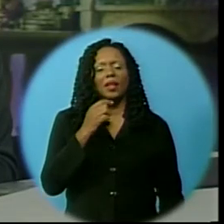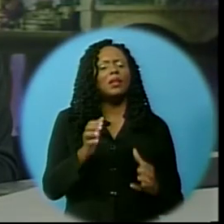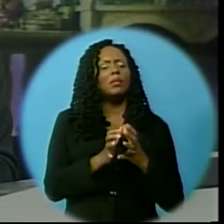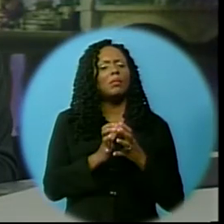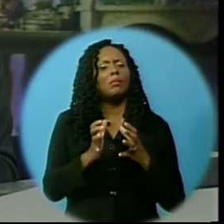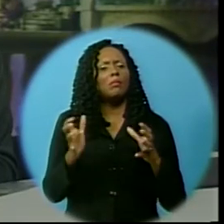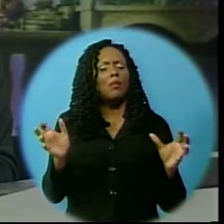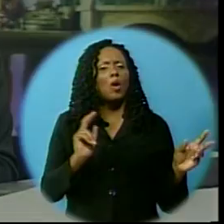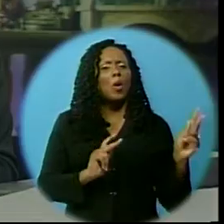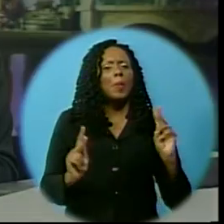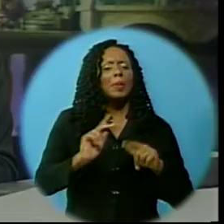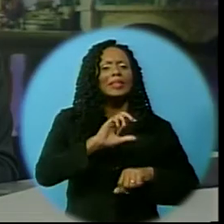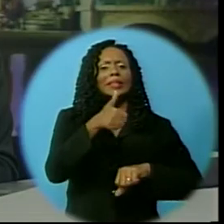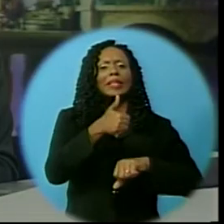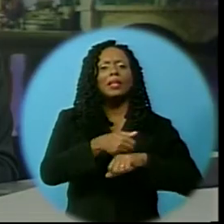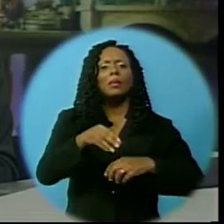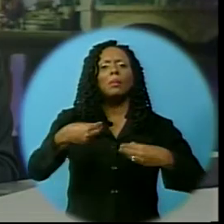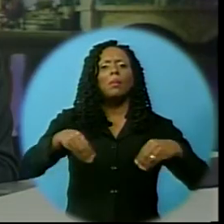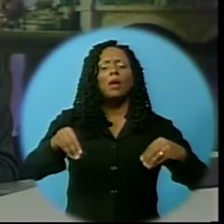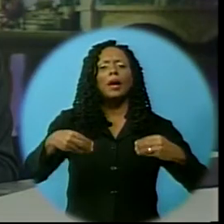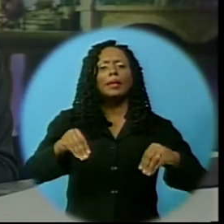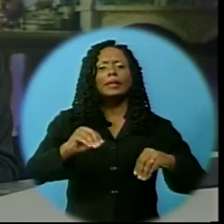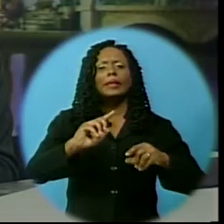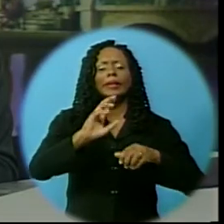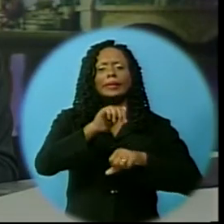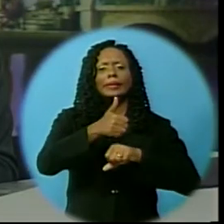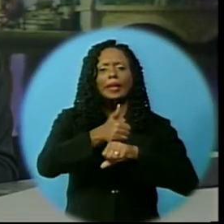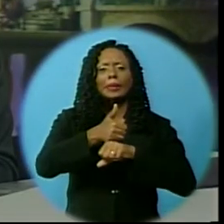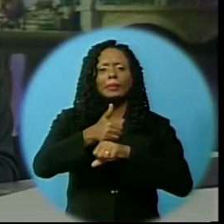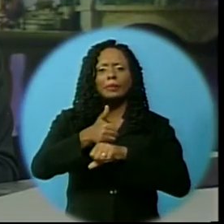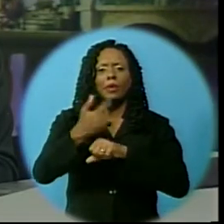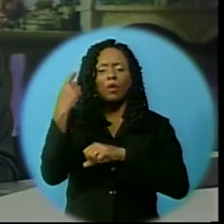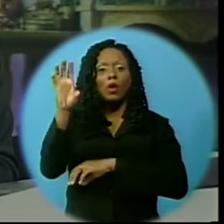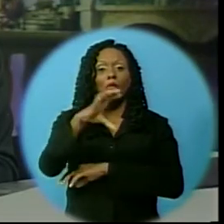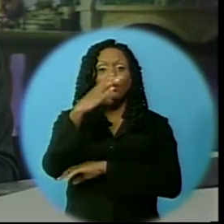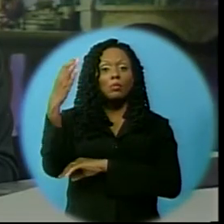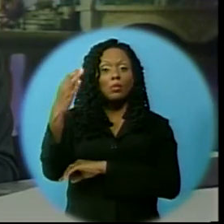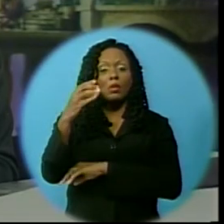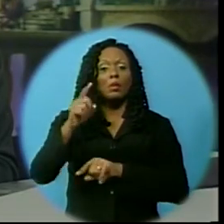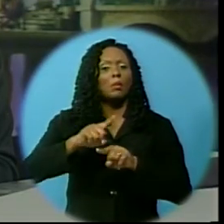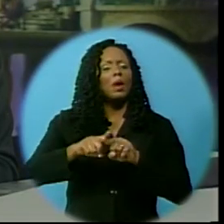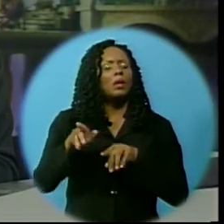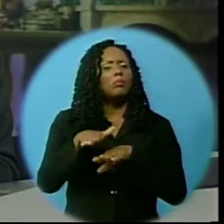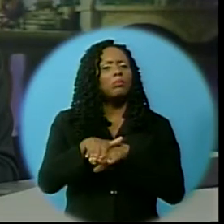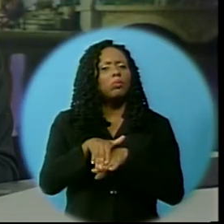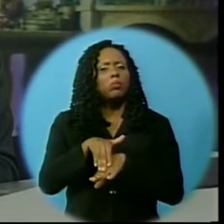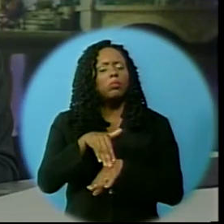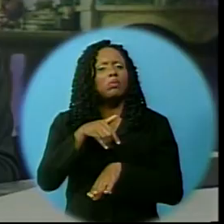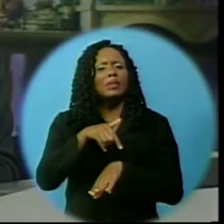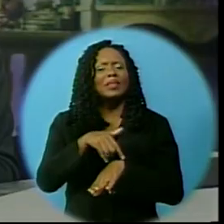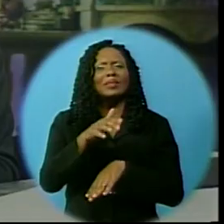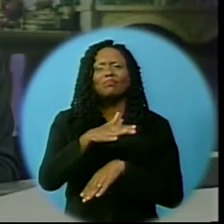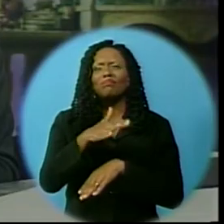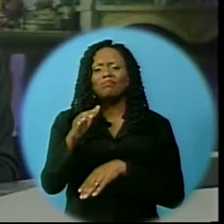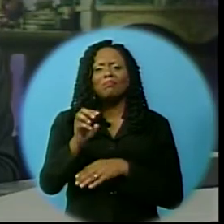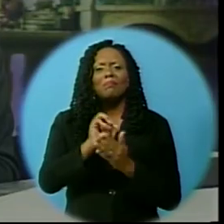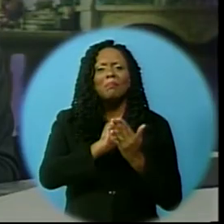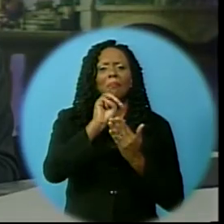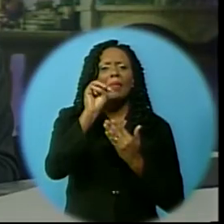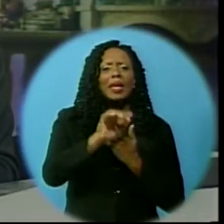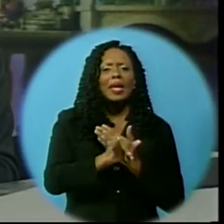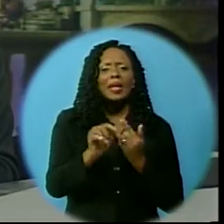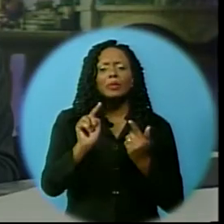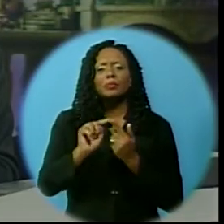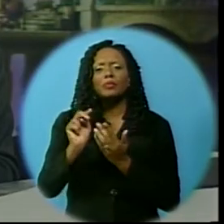had a record number of vendors and visitors for the 2014 Christmas period. He adds that during the slow period, which is usually between May and